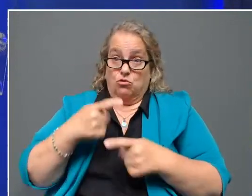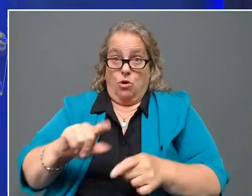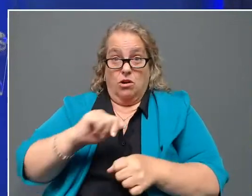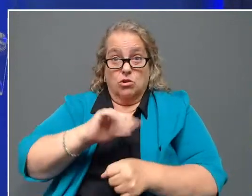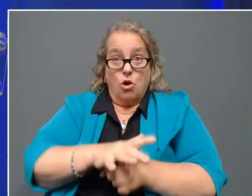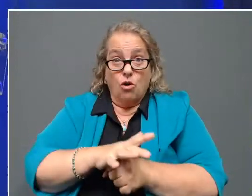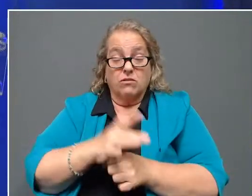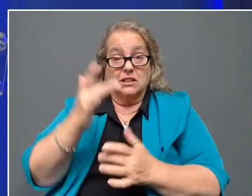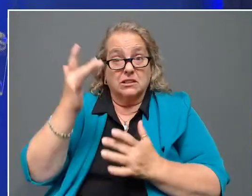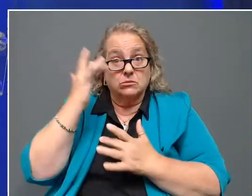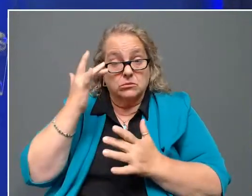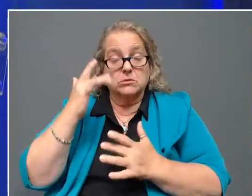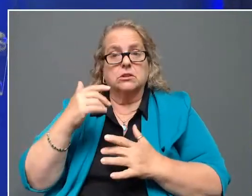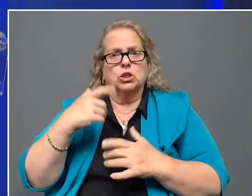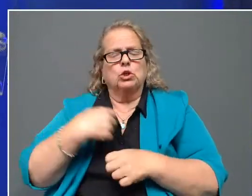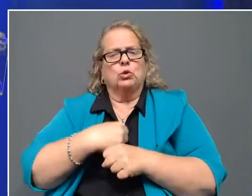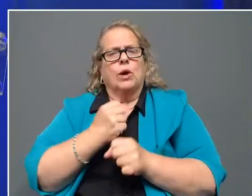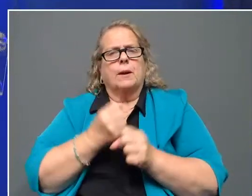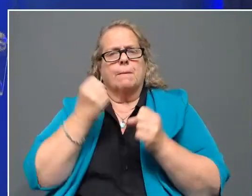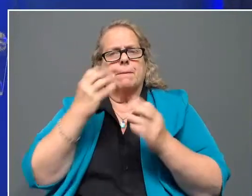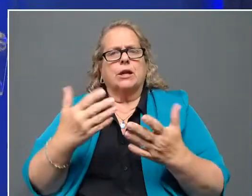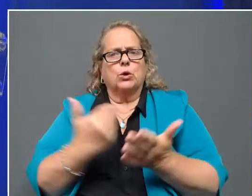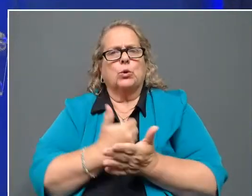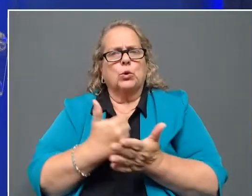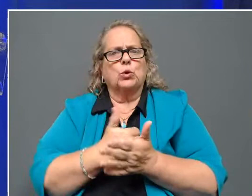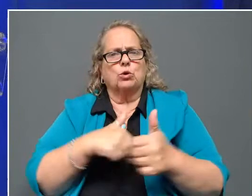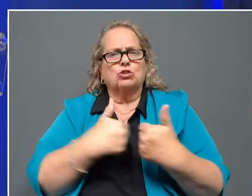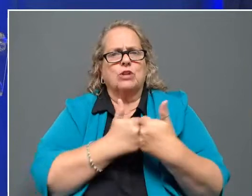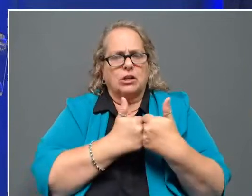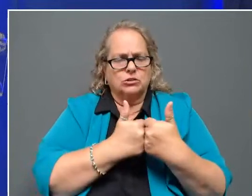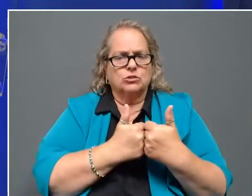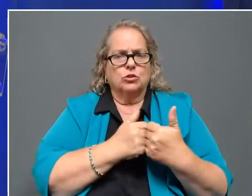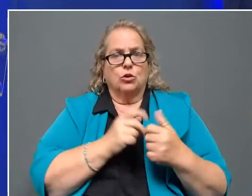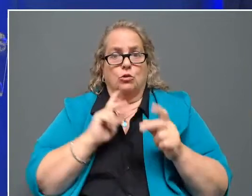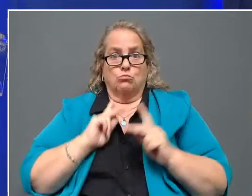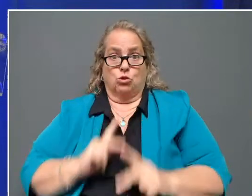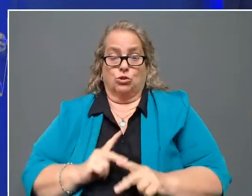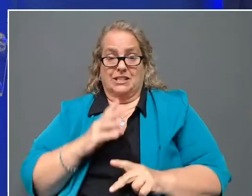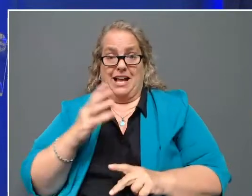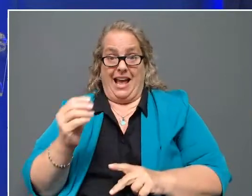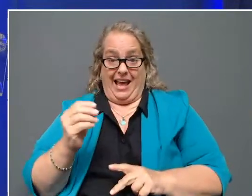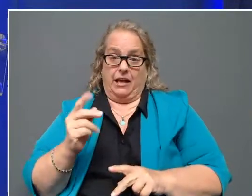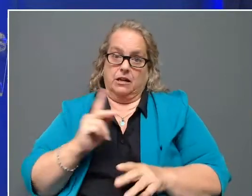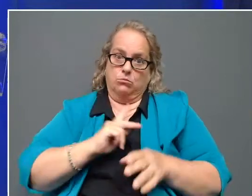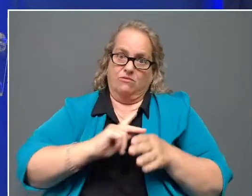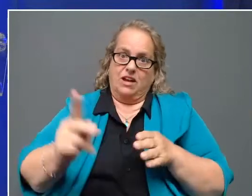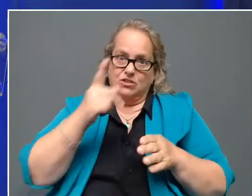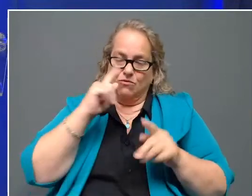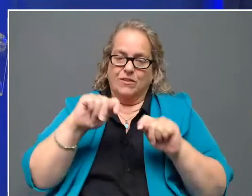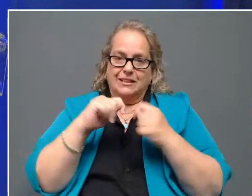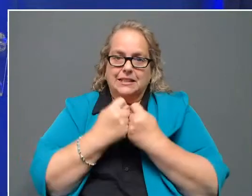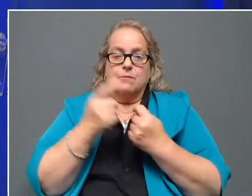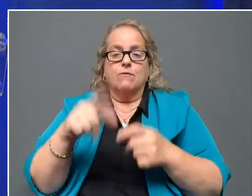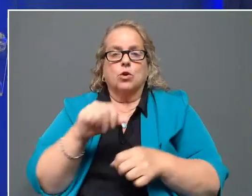many new challenges, both personally and professionally, for the team. They had to work within new safety